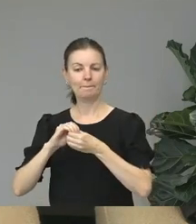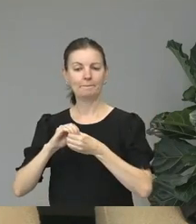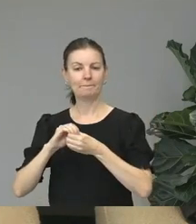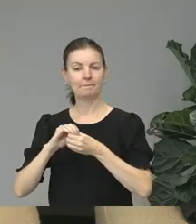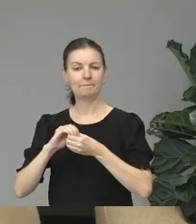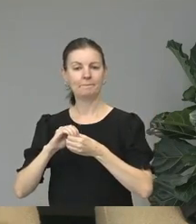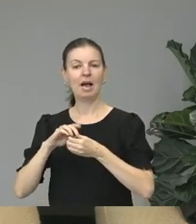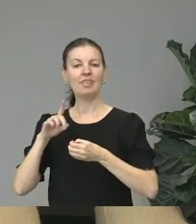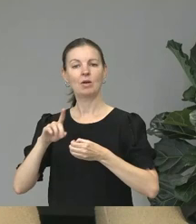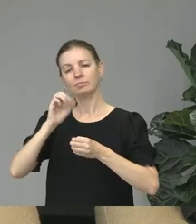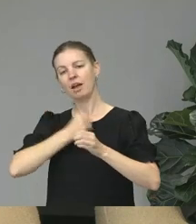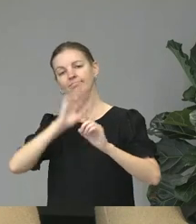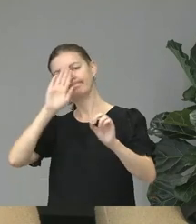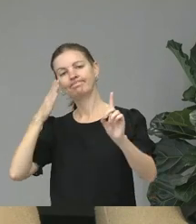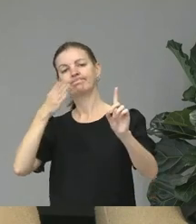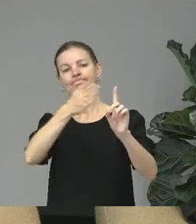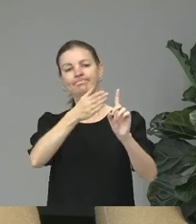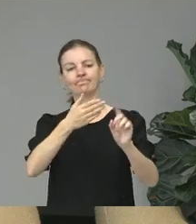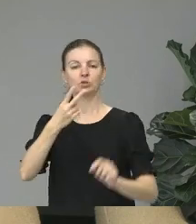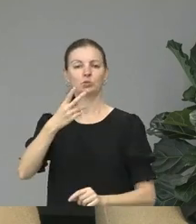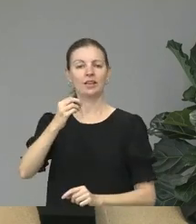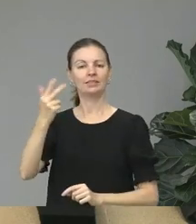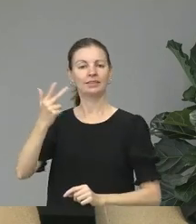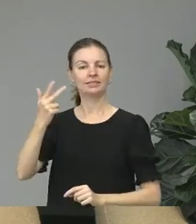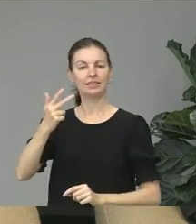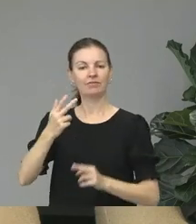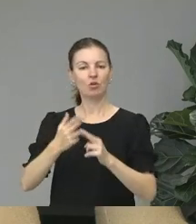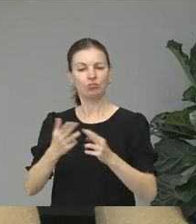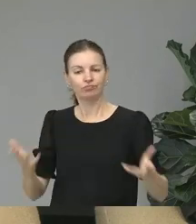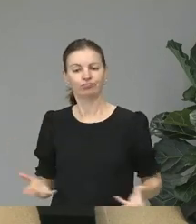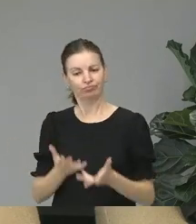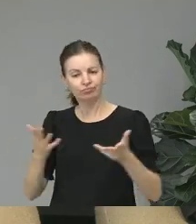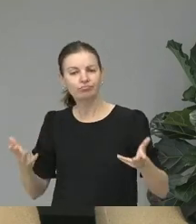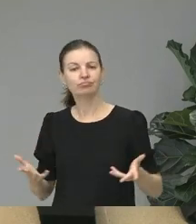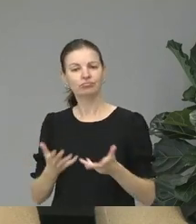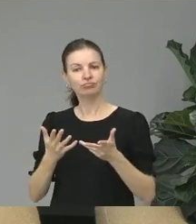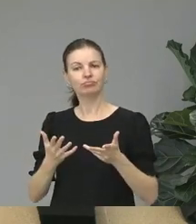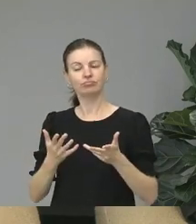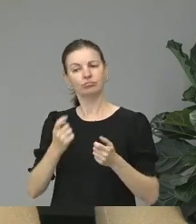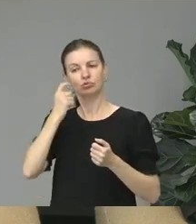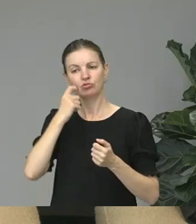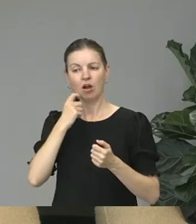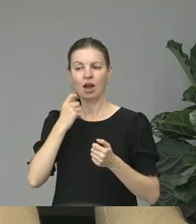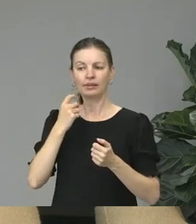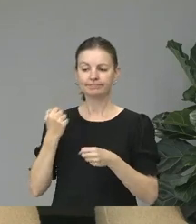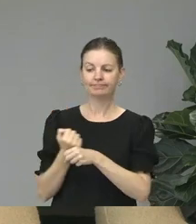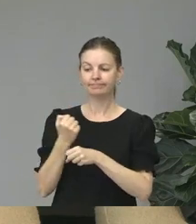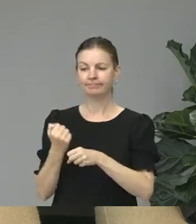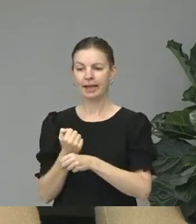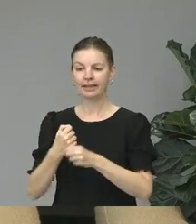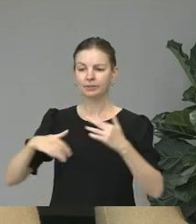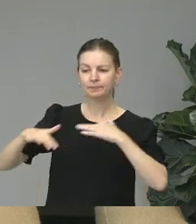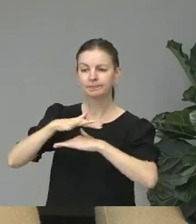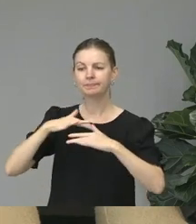that I threw out at the end of 2018 to try and create some gravitational pull towards what is the